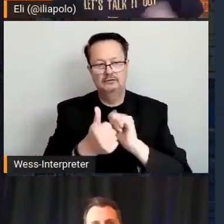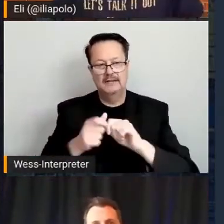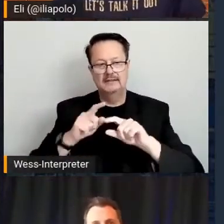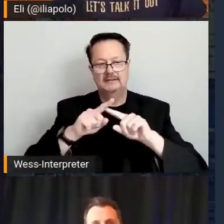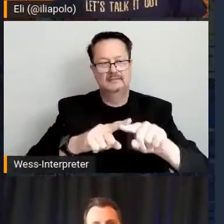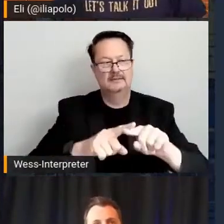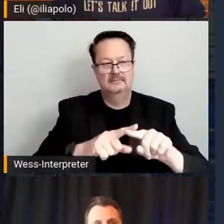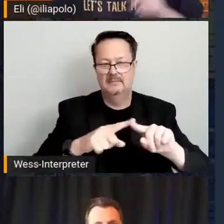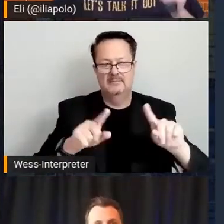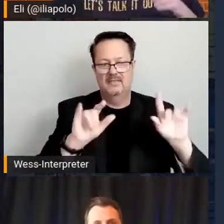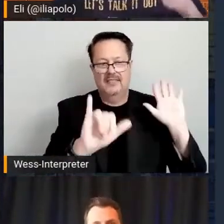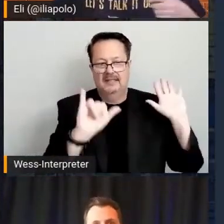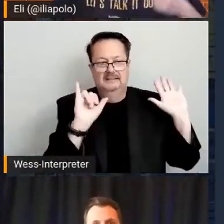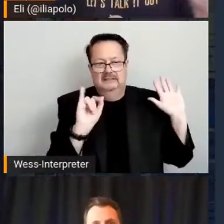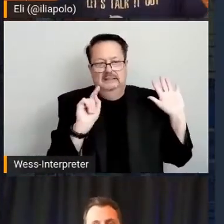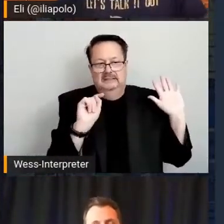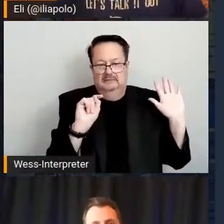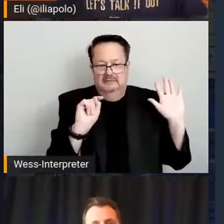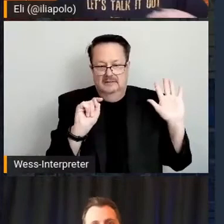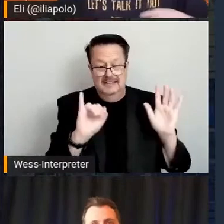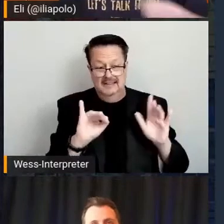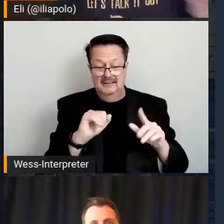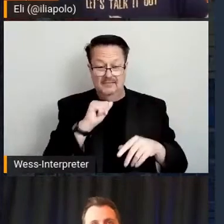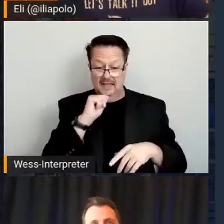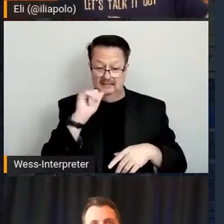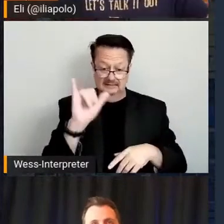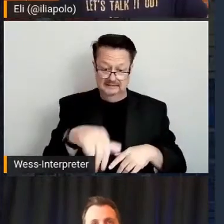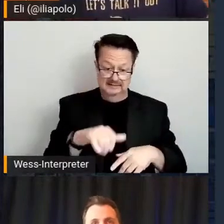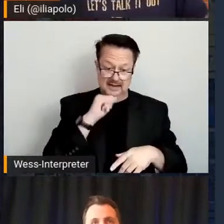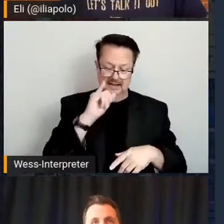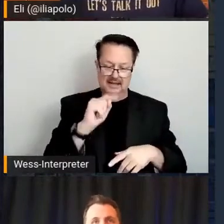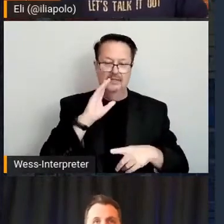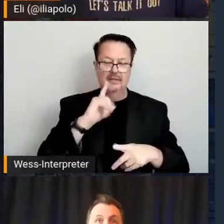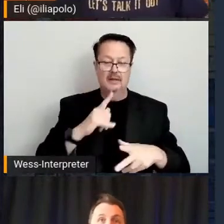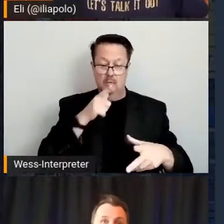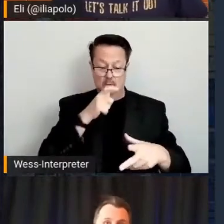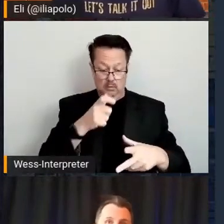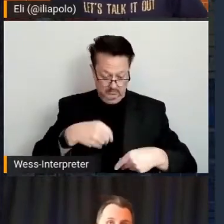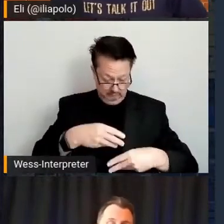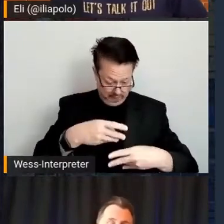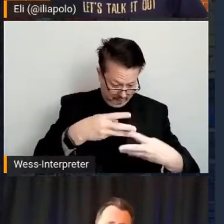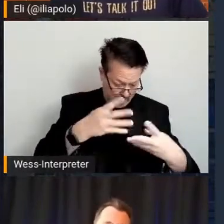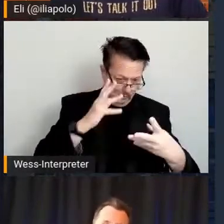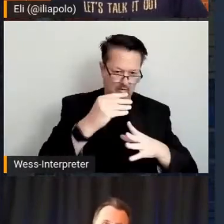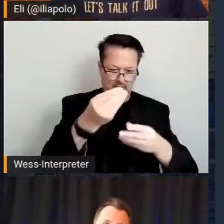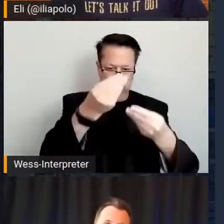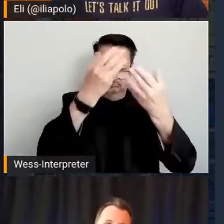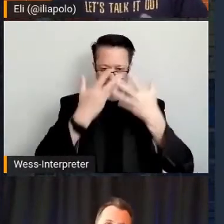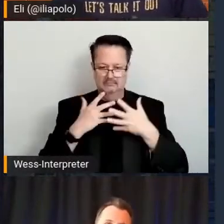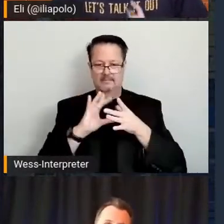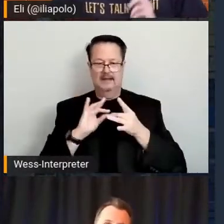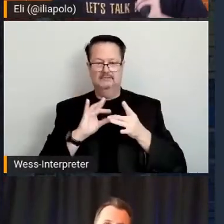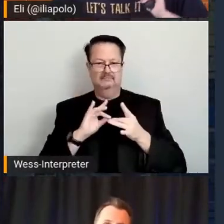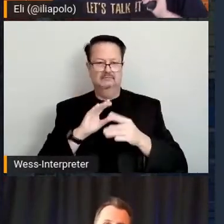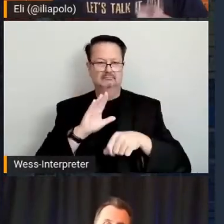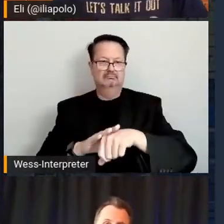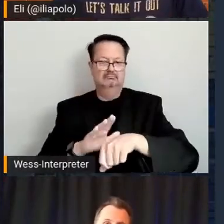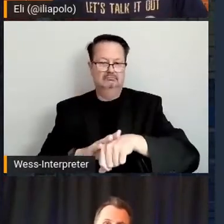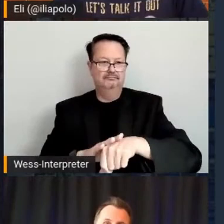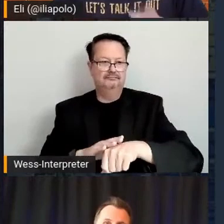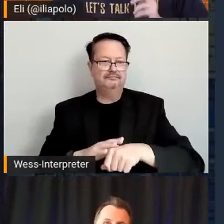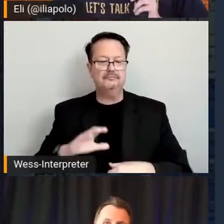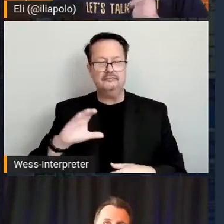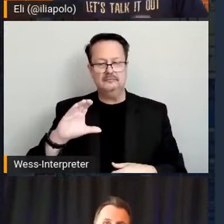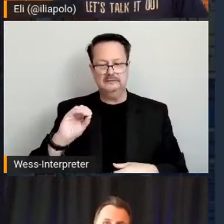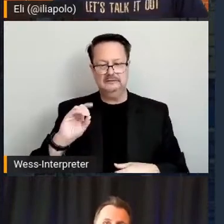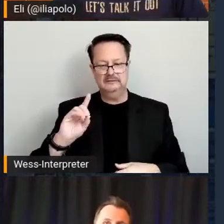it. Yeah. And if that's not it, then the compiler will tell you. Right. Right. So CDK8s Plus will be